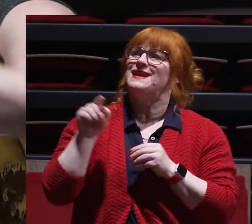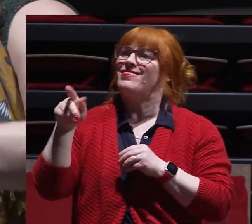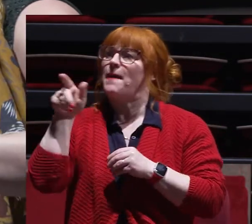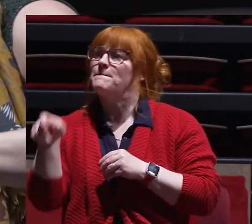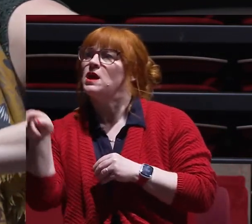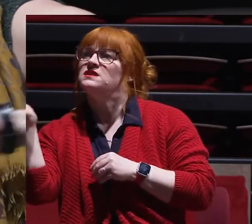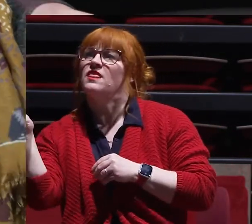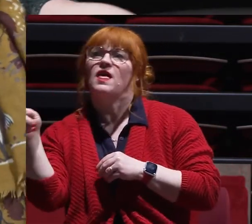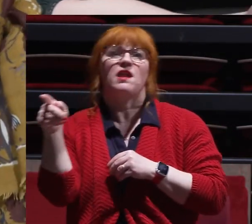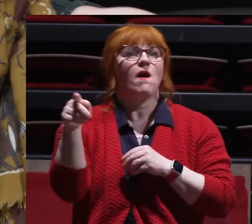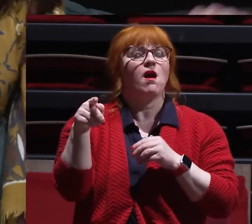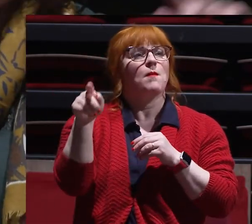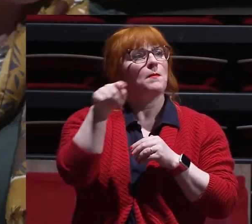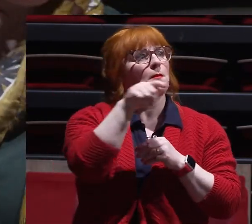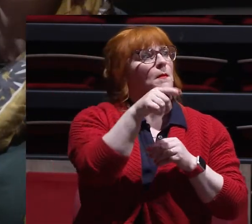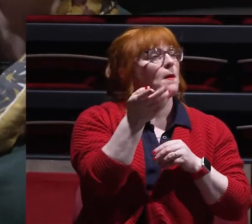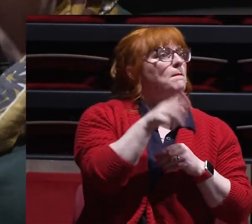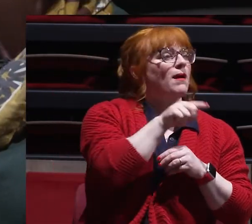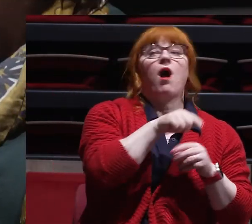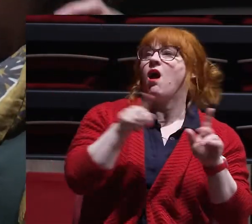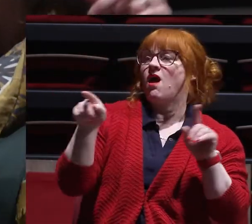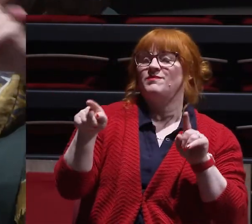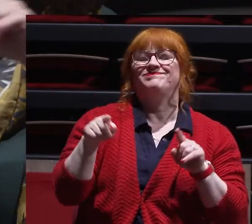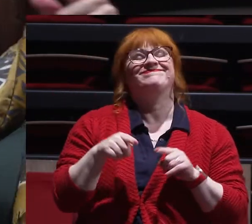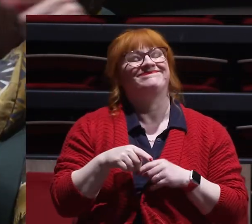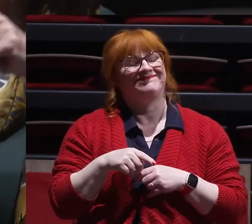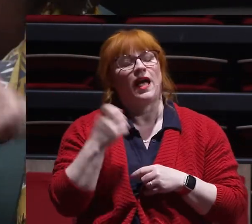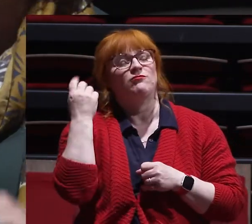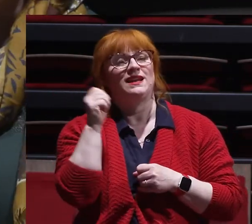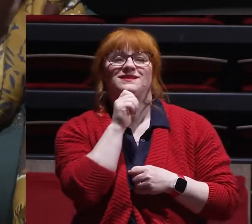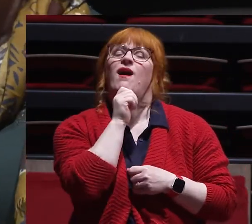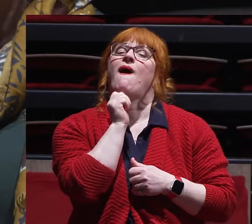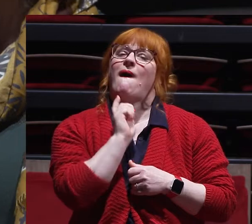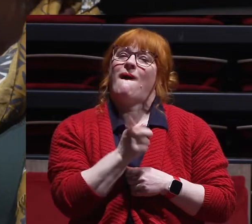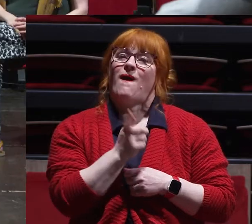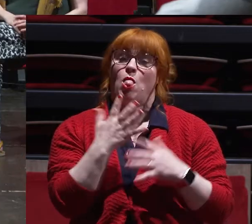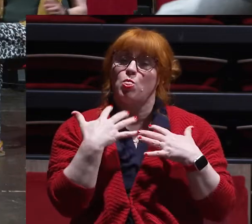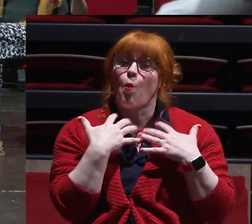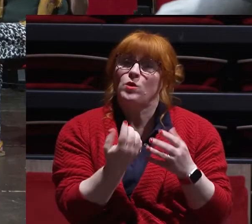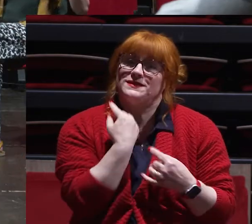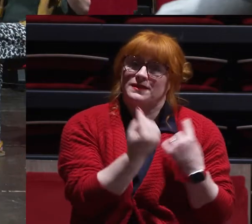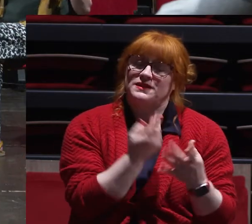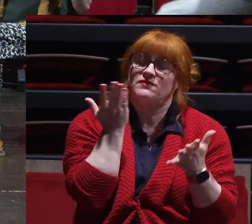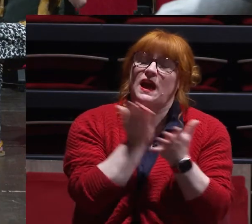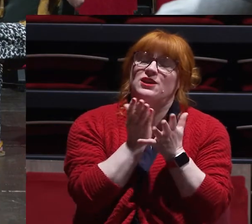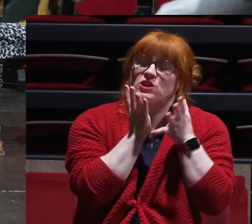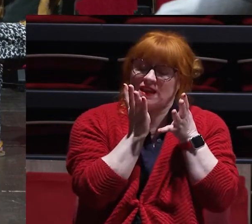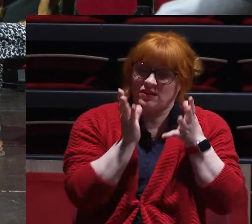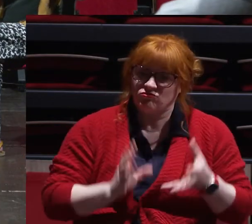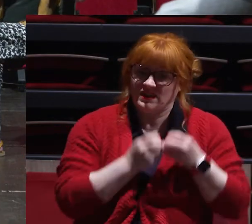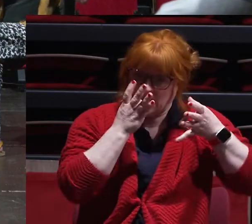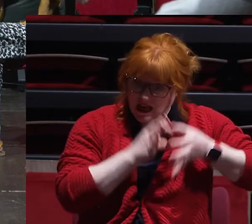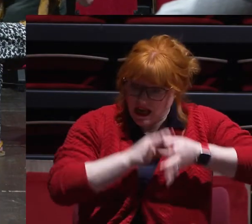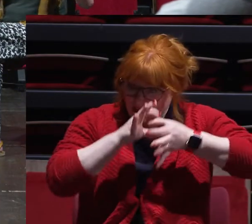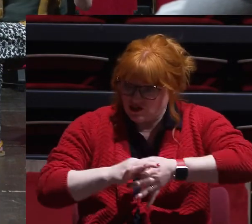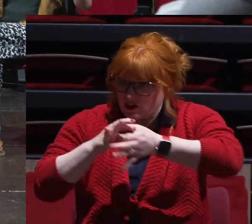that guy from that scene comes back and he's actually a taxi driver. That's really fun. And I was like, hold on. They're making narrative